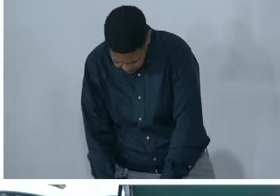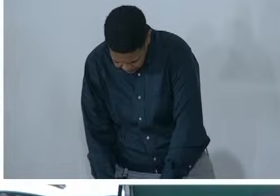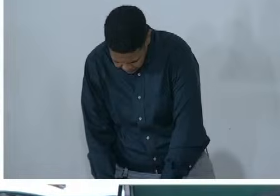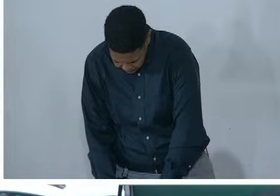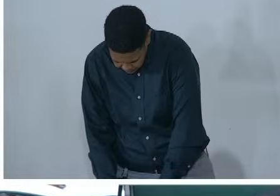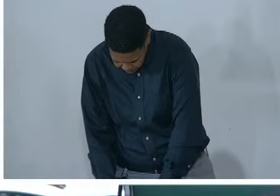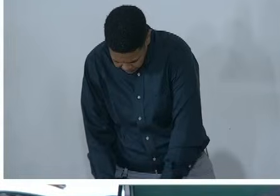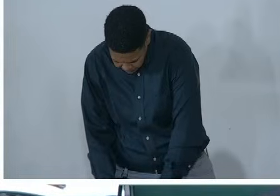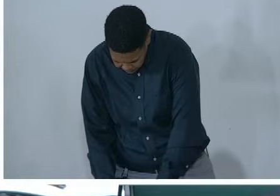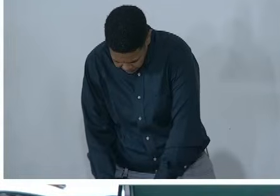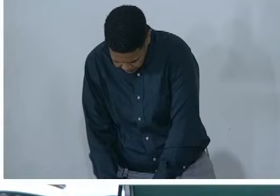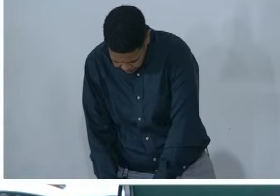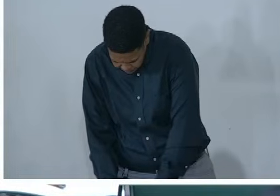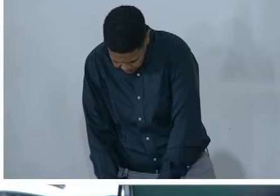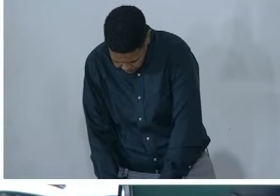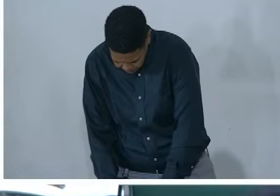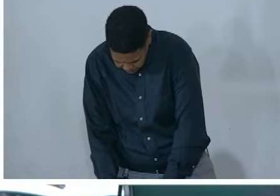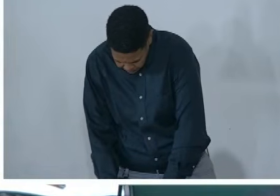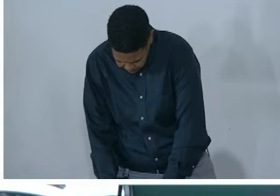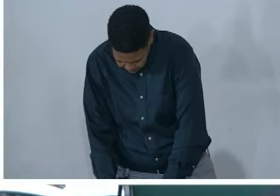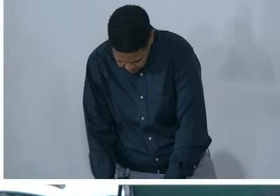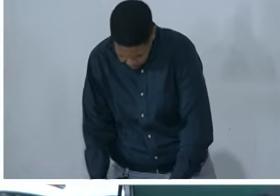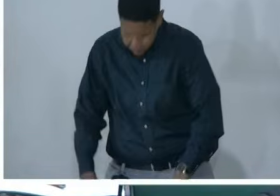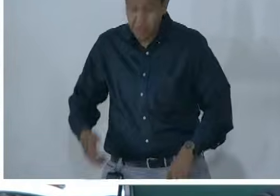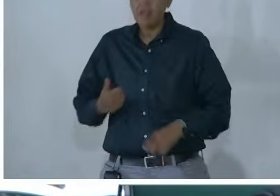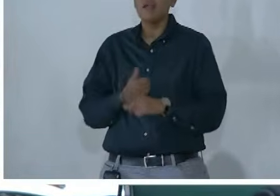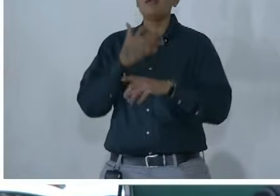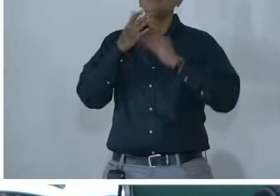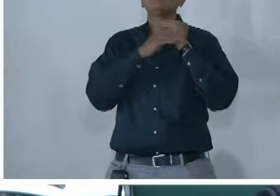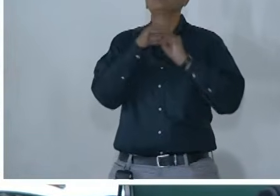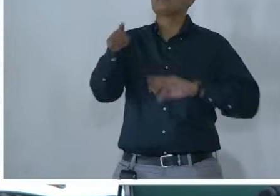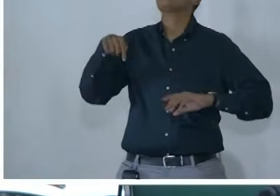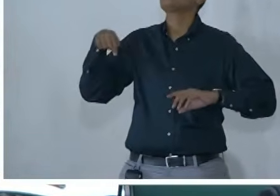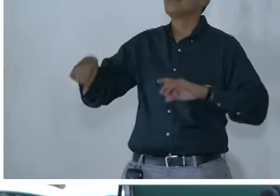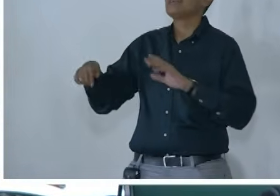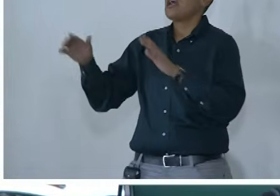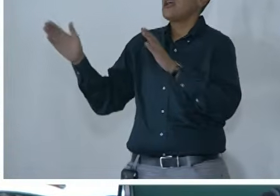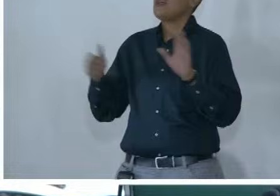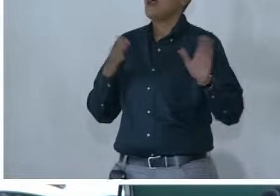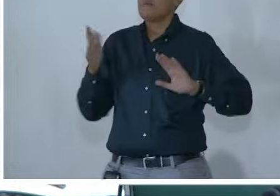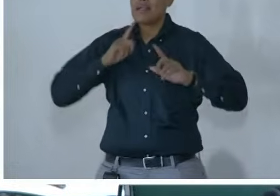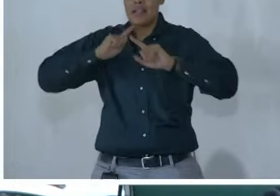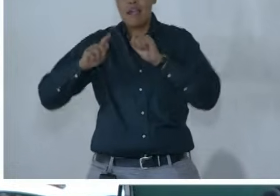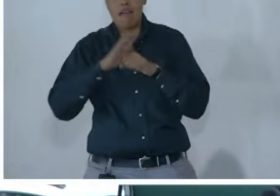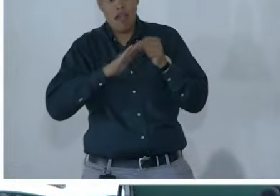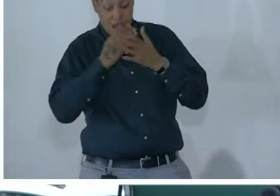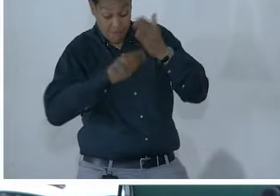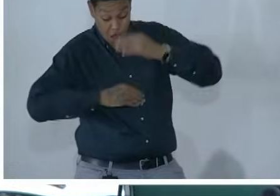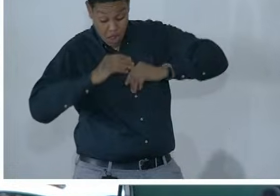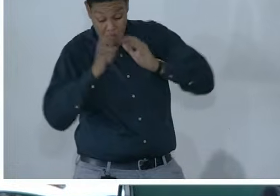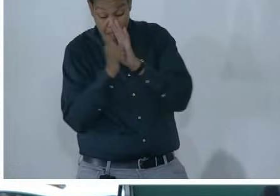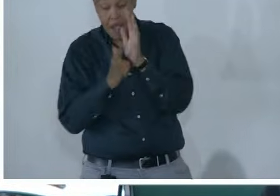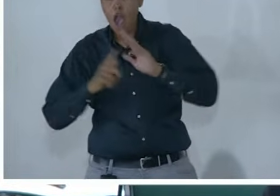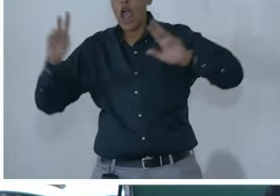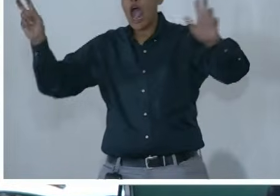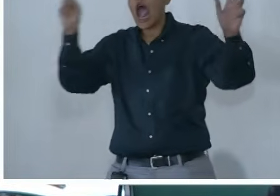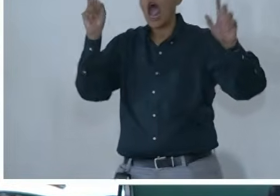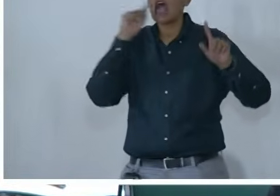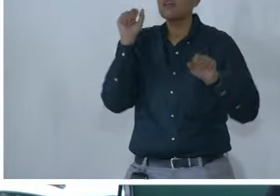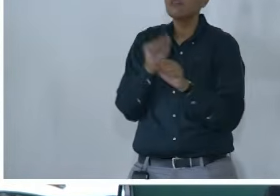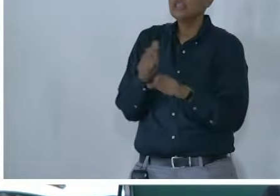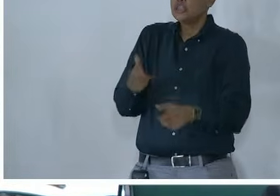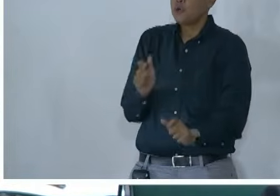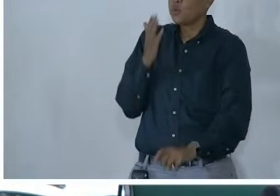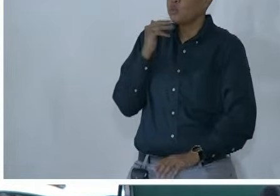different areas of the economy and the law, there are categorizations of